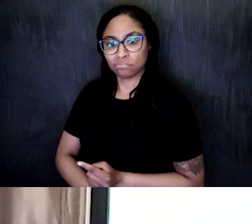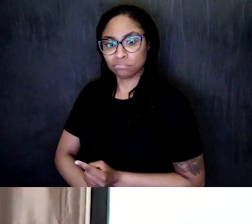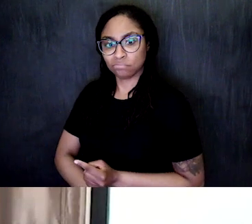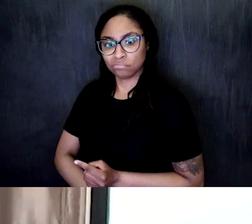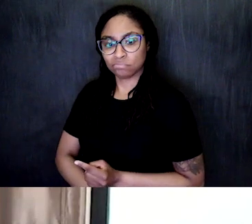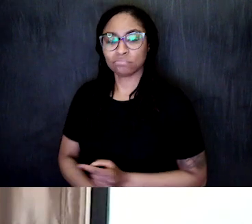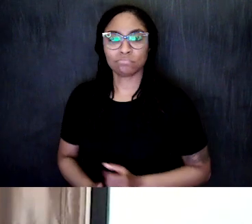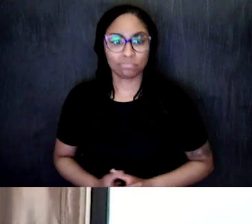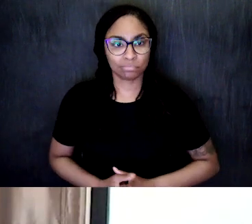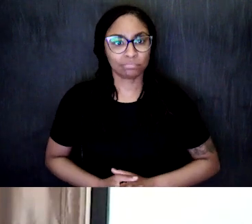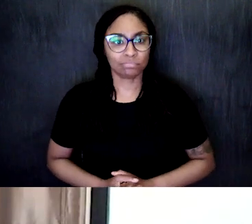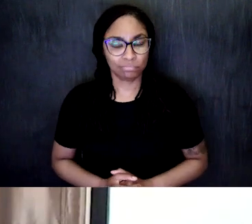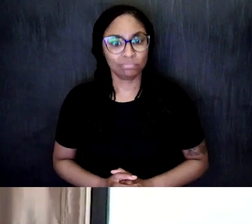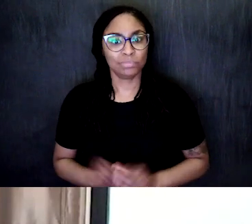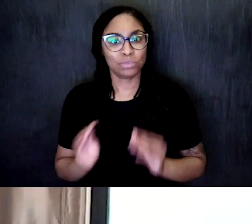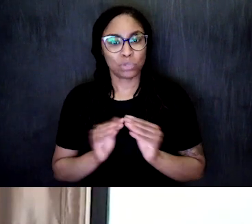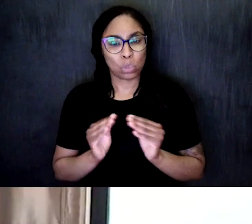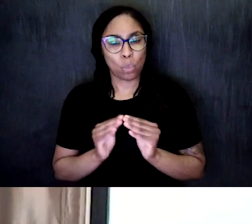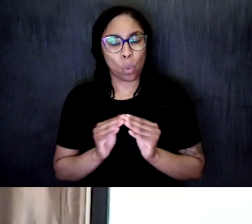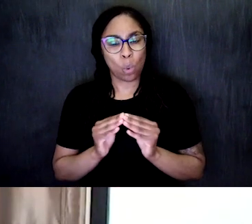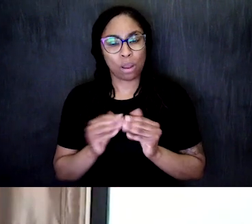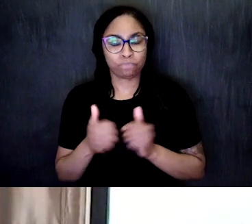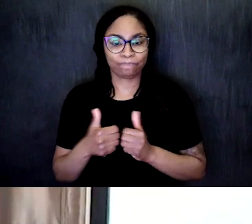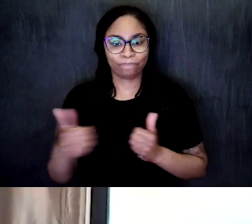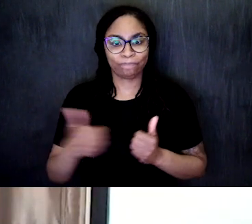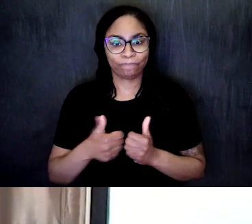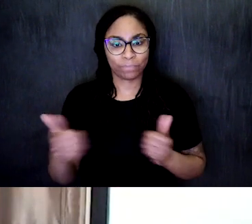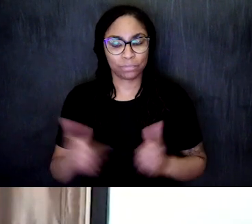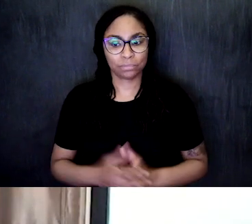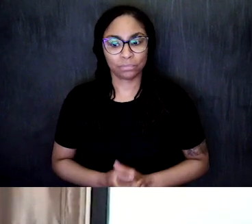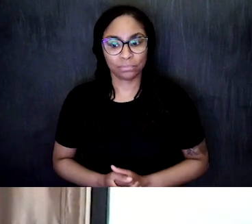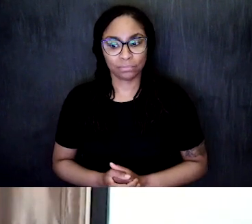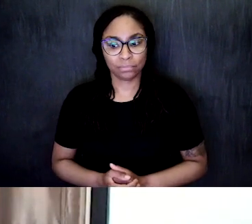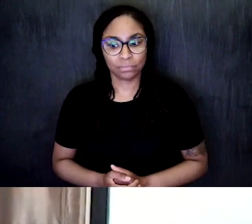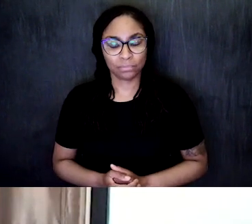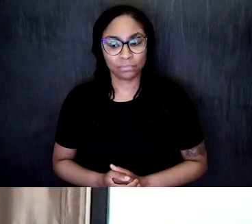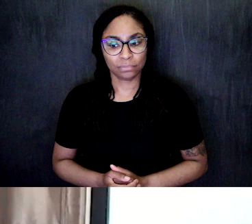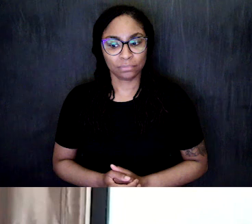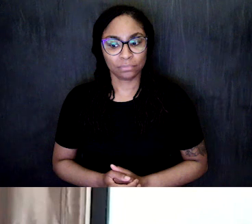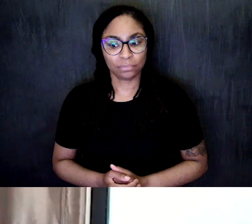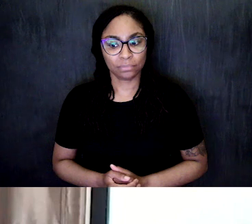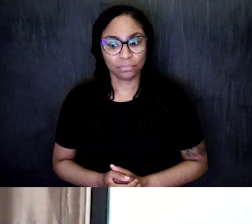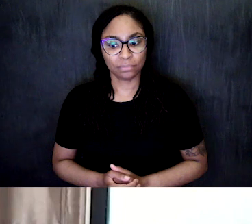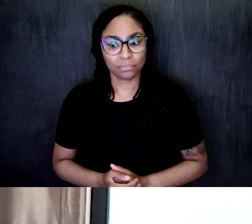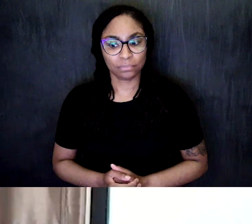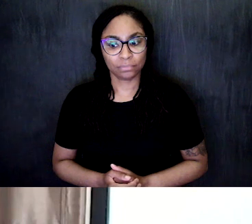the right so we feel a little bit more stretch and release to the right side.